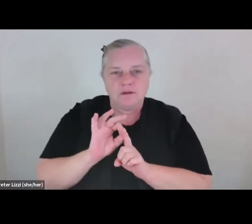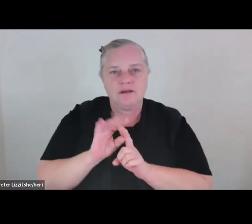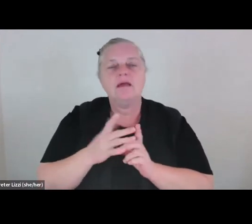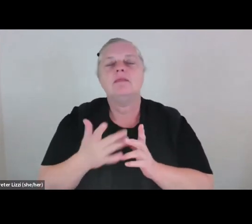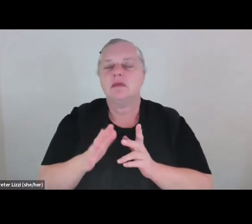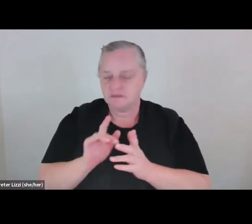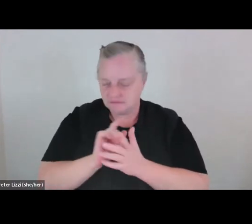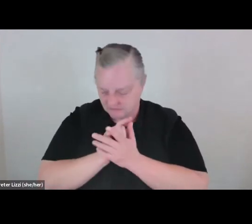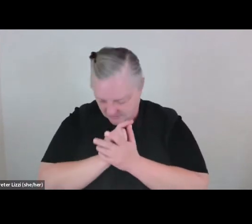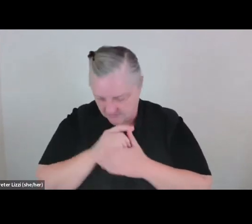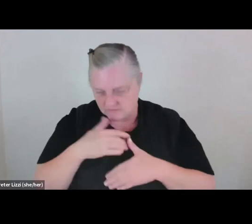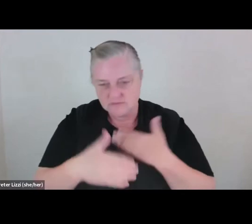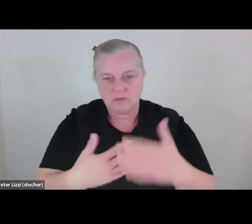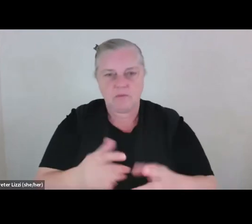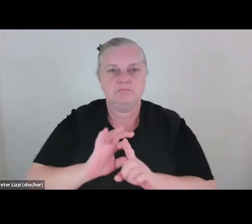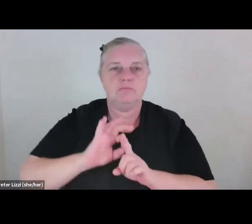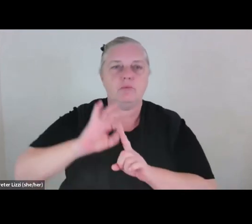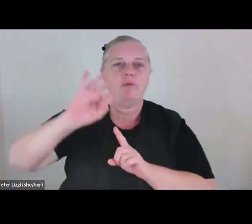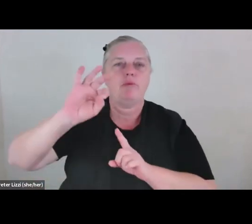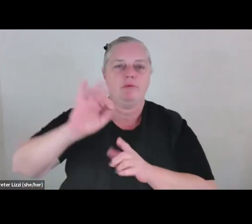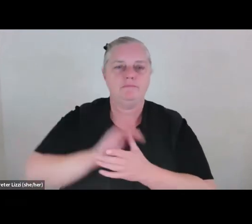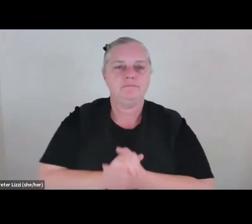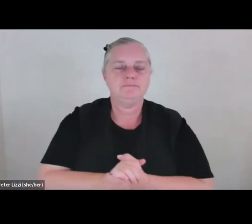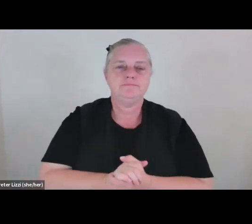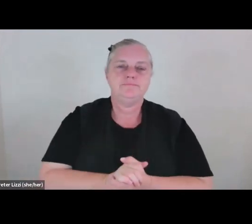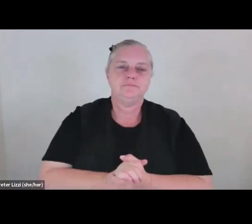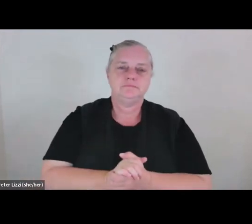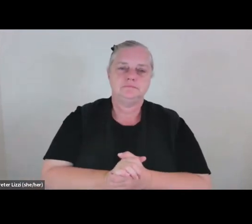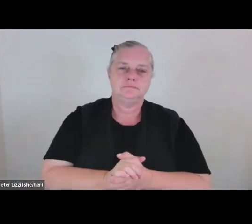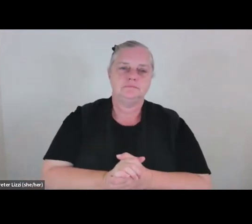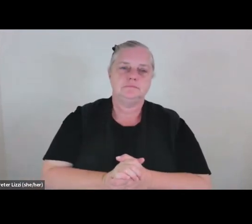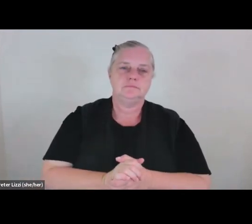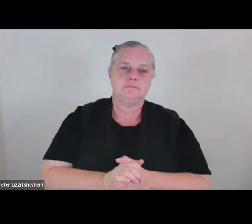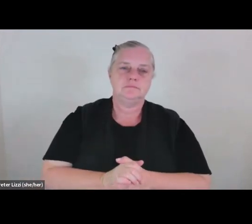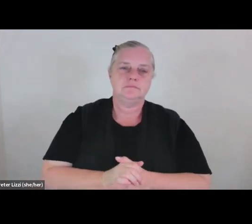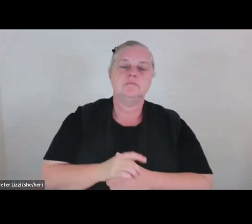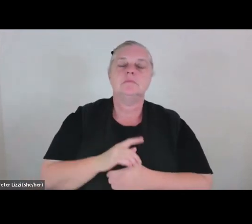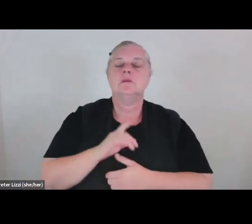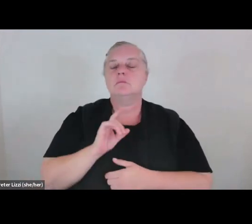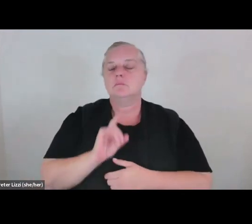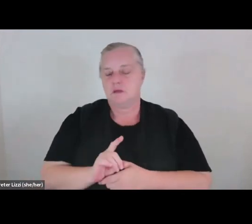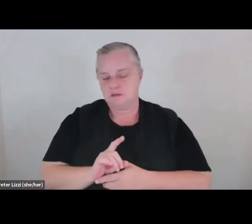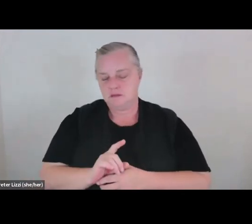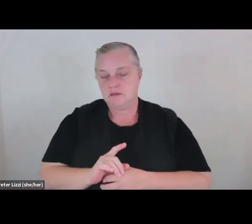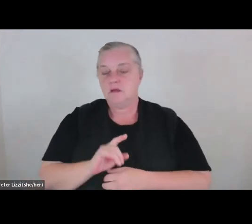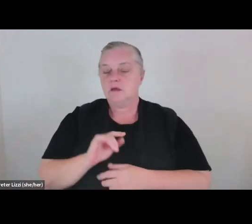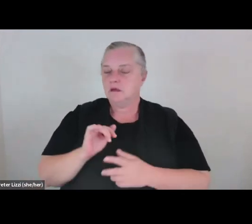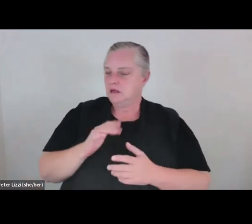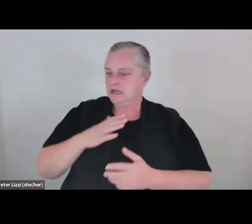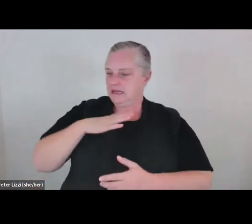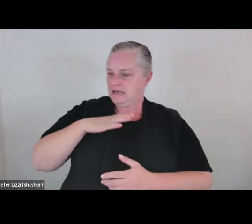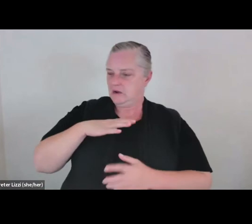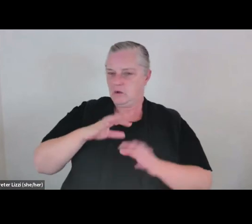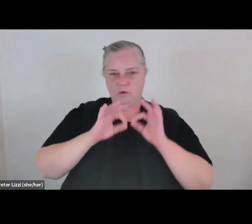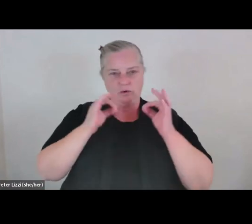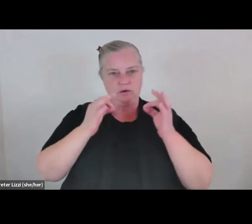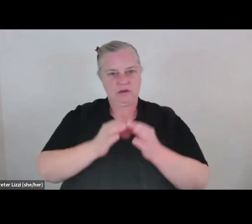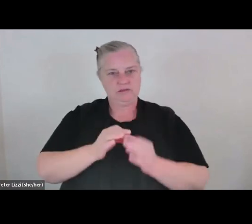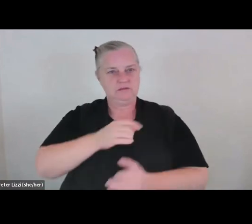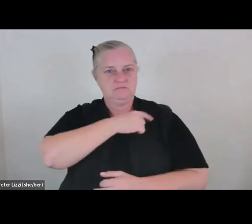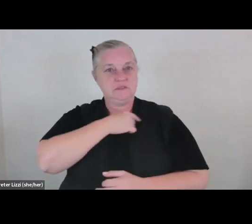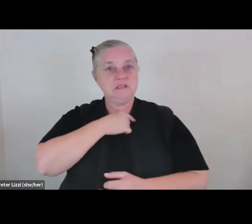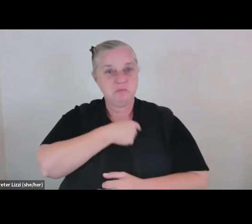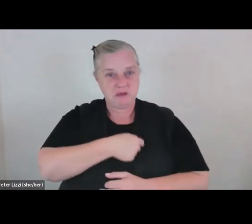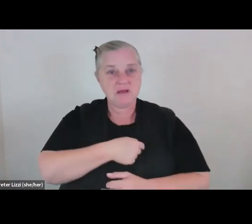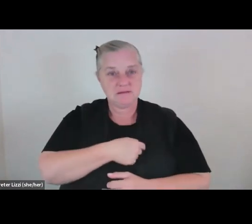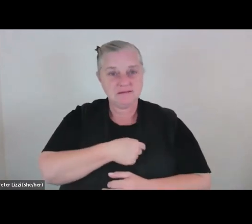some sort of cultural safety. But then it's also, we really just need your organization to commit to working and developing